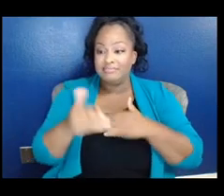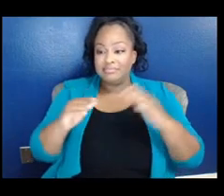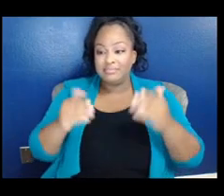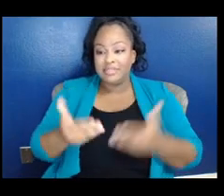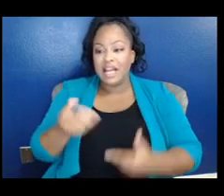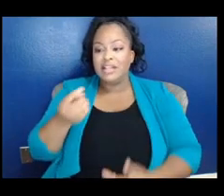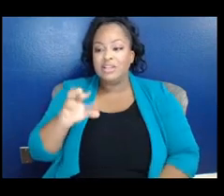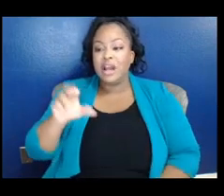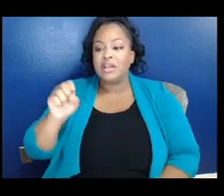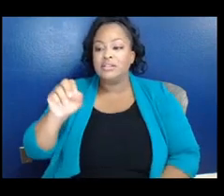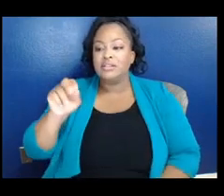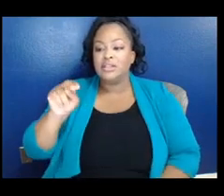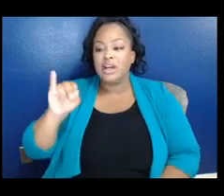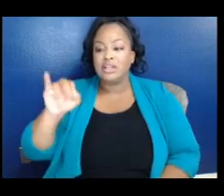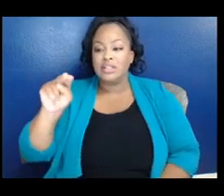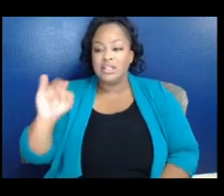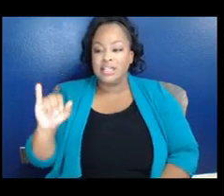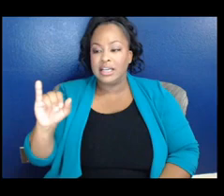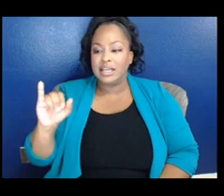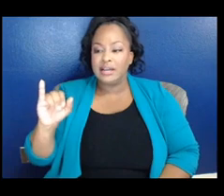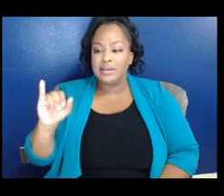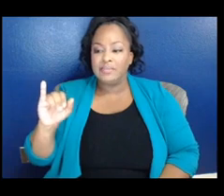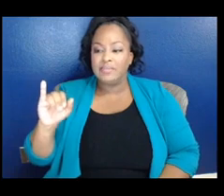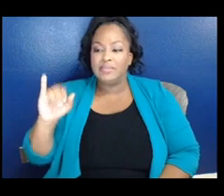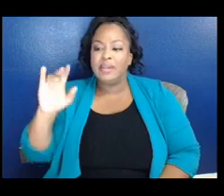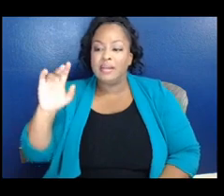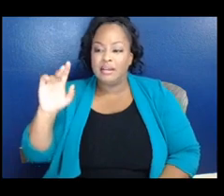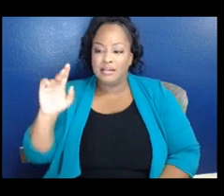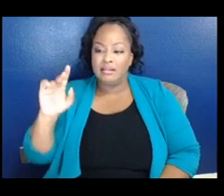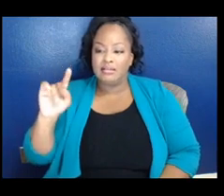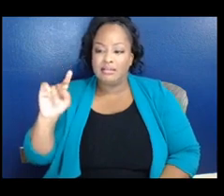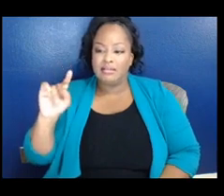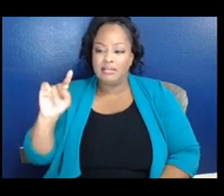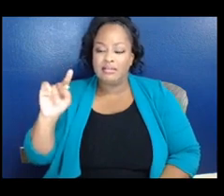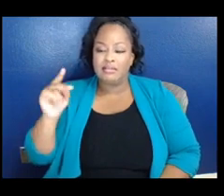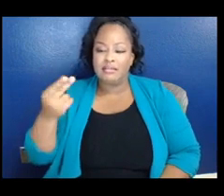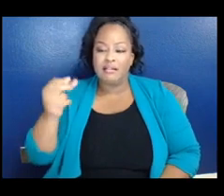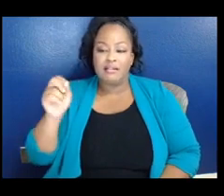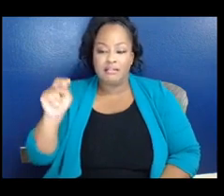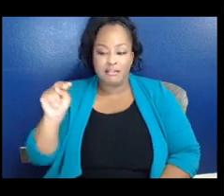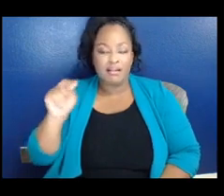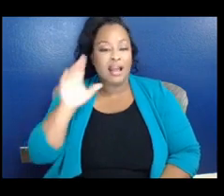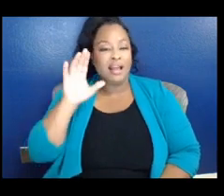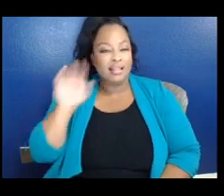like to introduce Dr. Sadia S. Khan. Dr. Khan is an assistant professor of